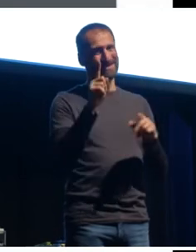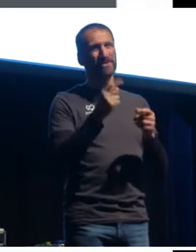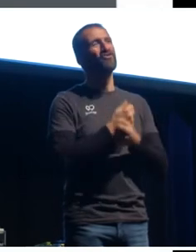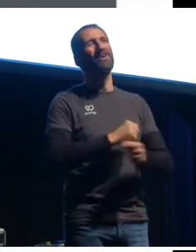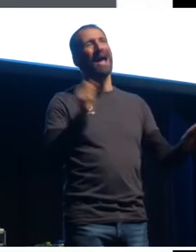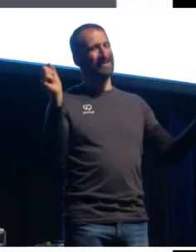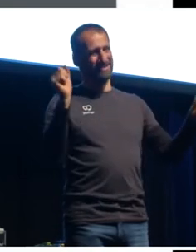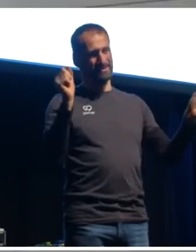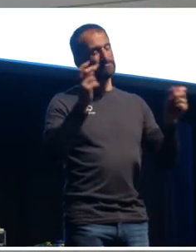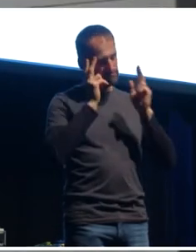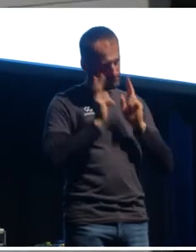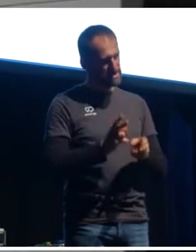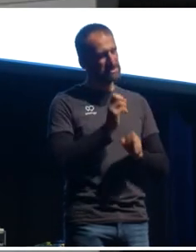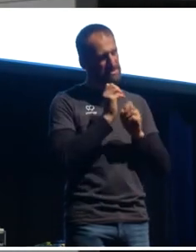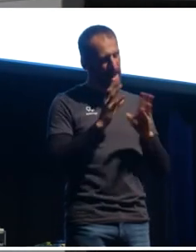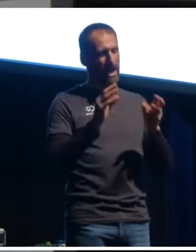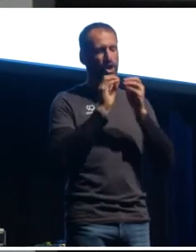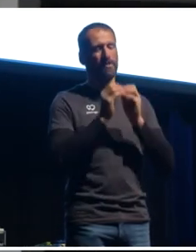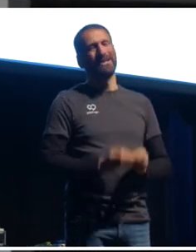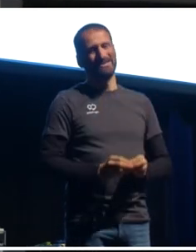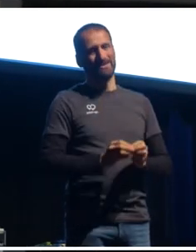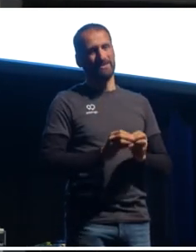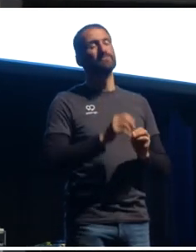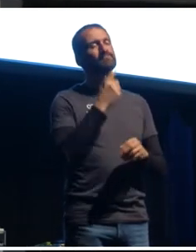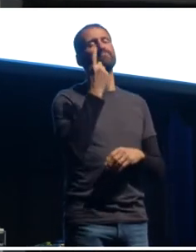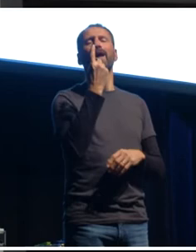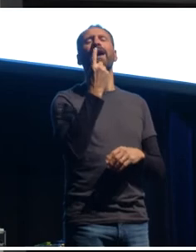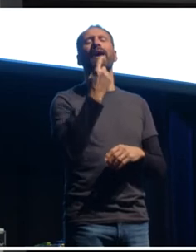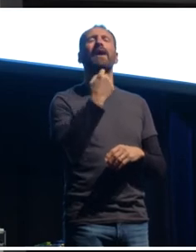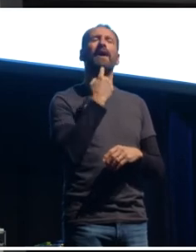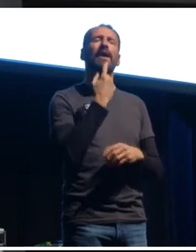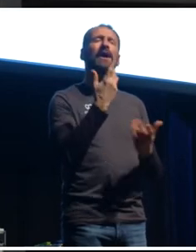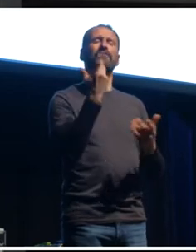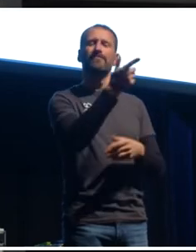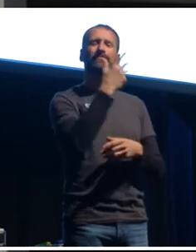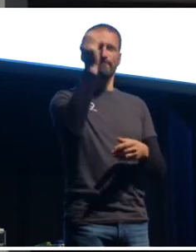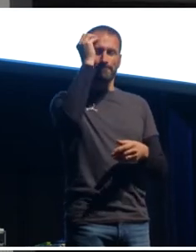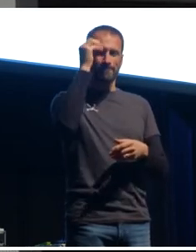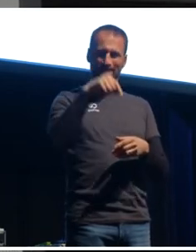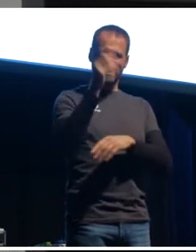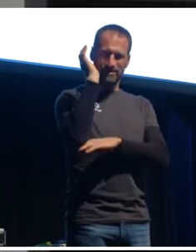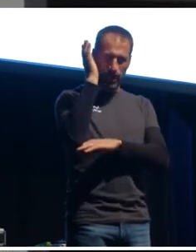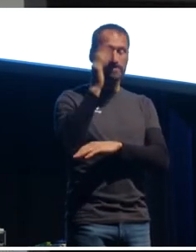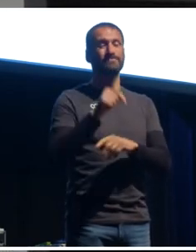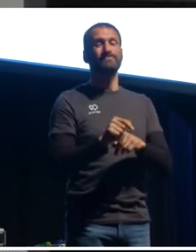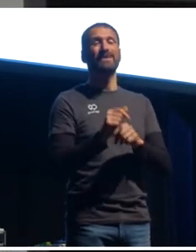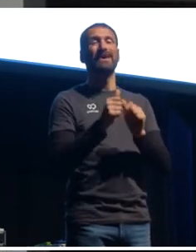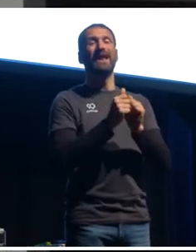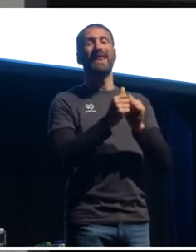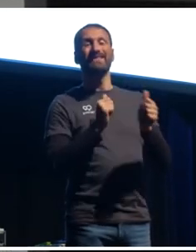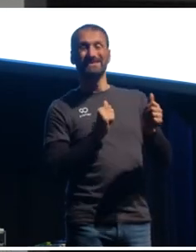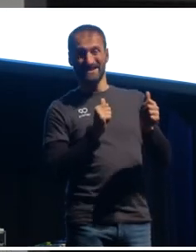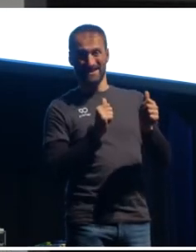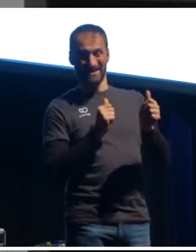really complicated. So if there's one thing I wanted you to take from this talk of going the services route, is that latency and network volatility